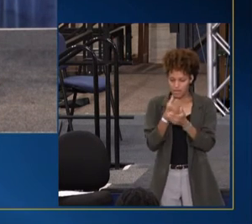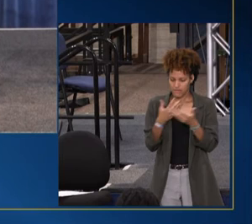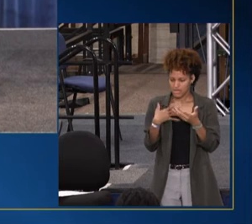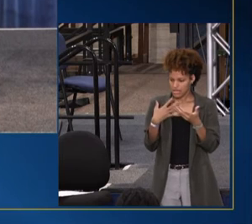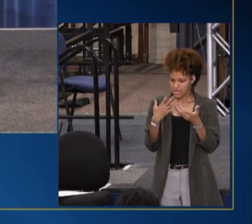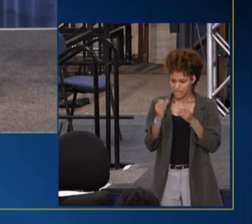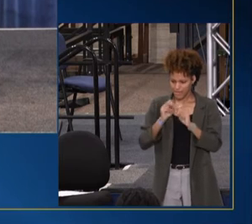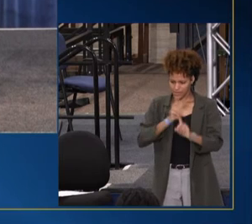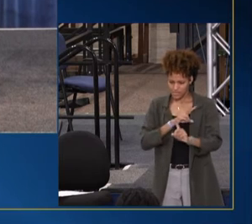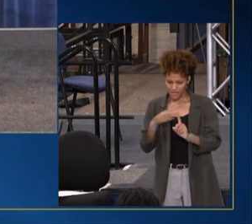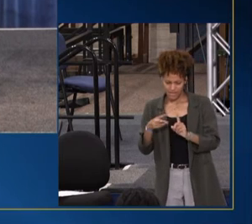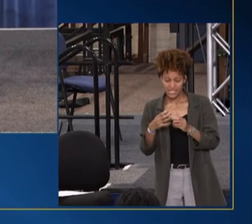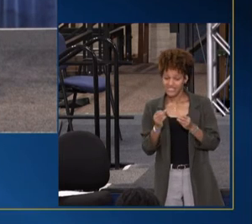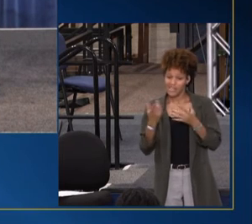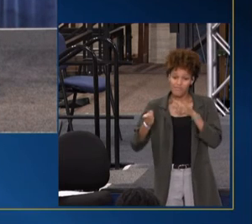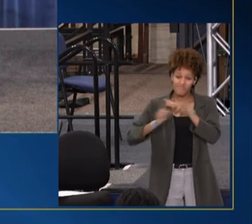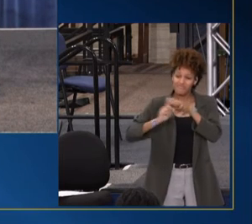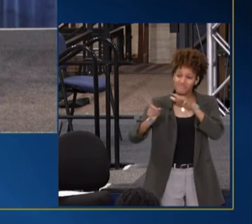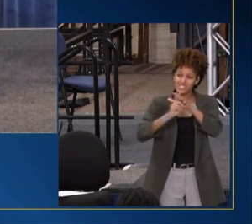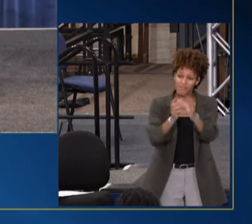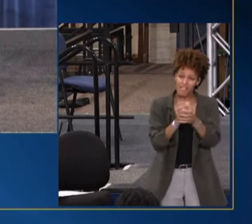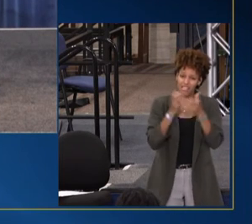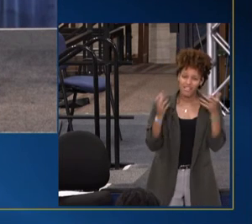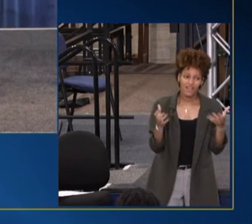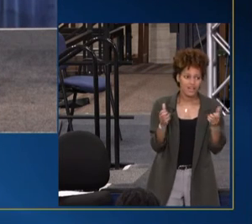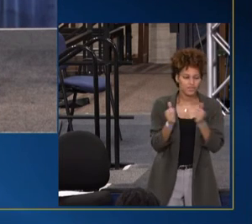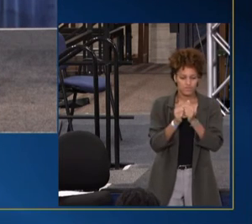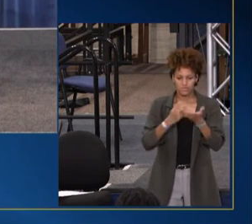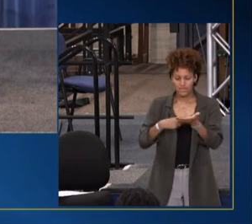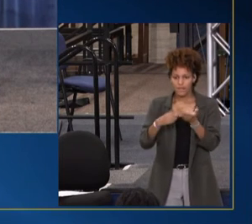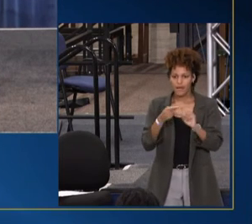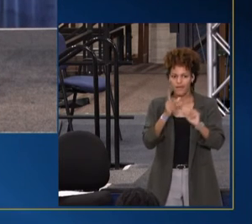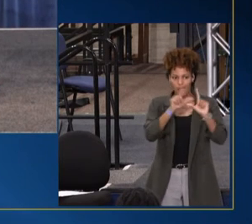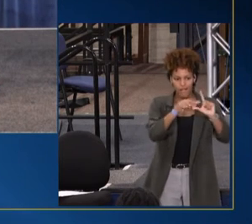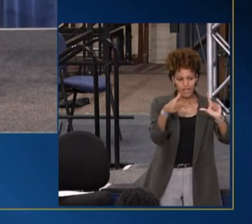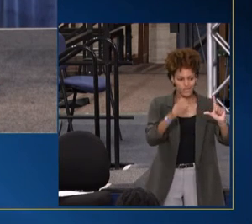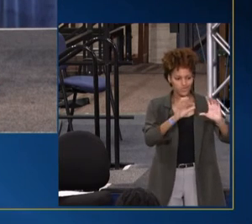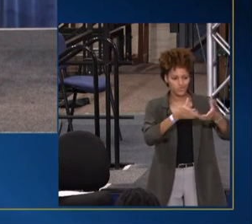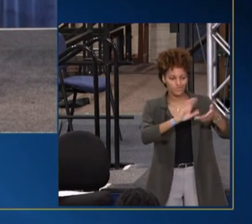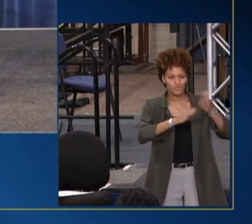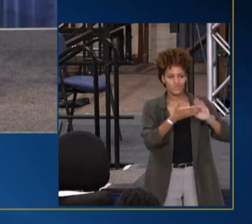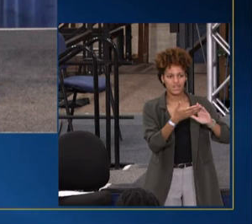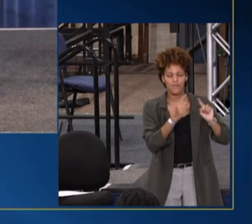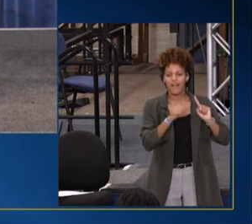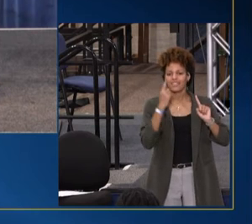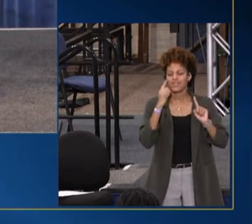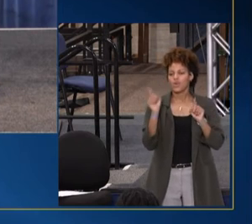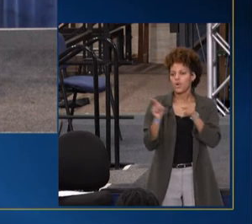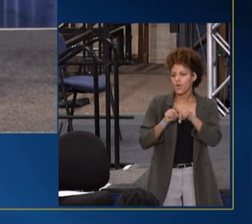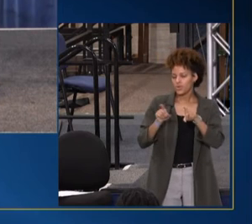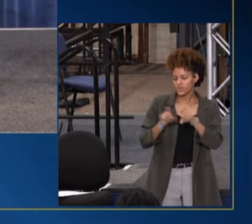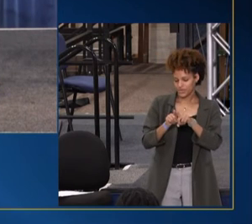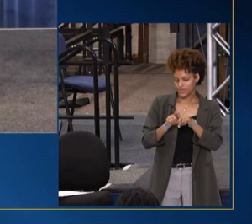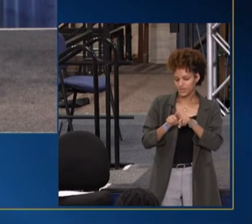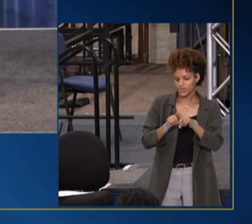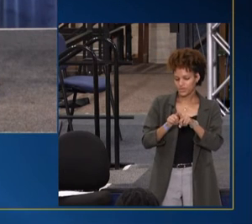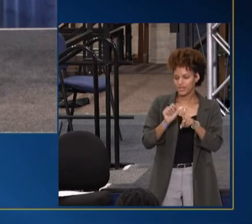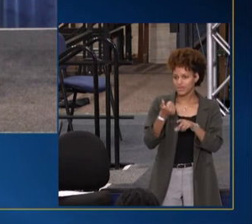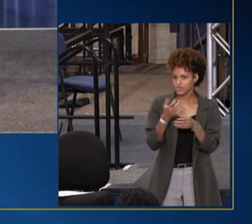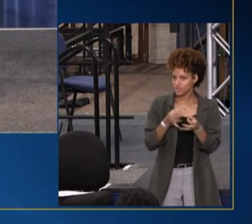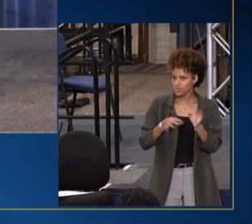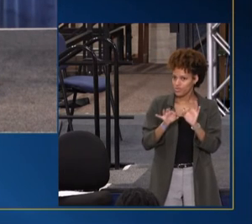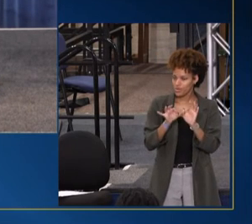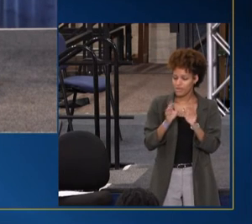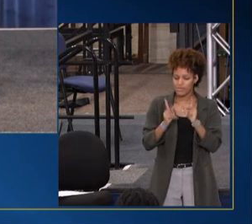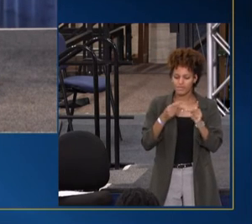so these are the things that come up a lot in, you know, when we talk about LGBTQ people. But I think something else that's really important is that often when